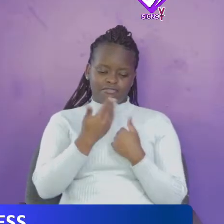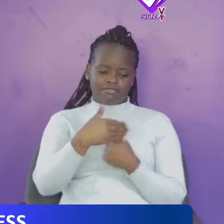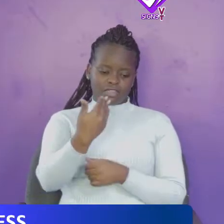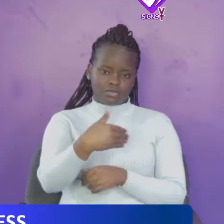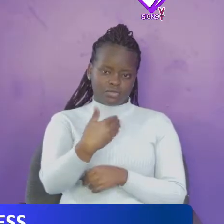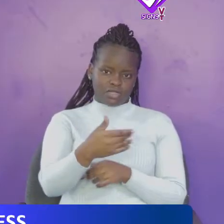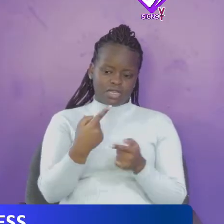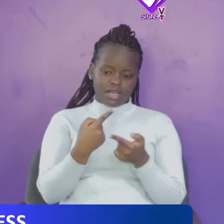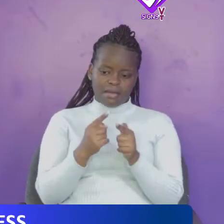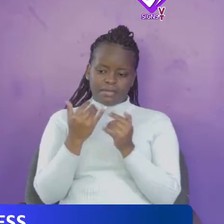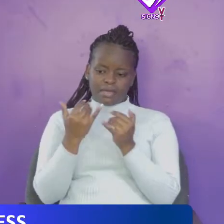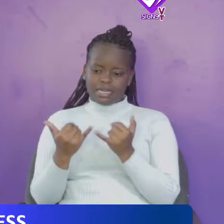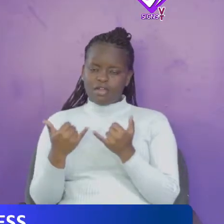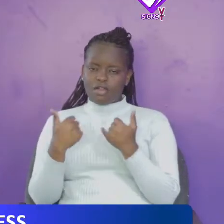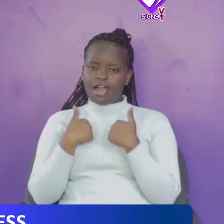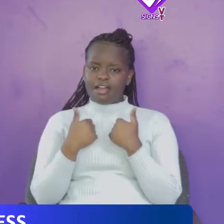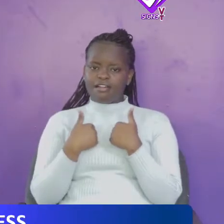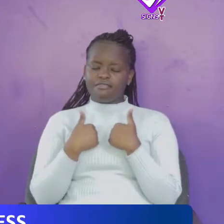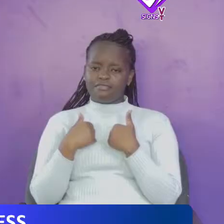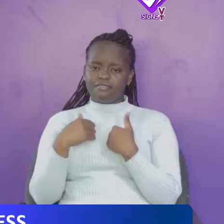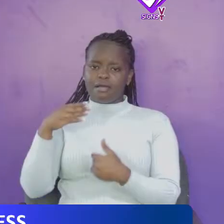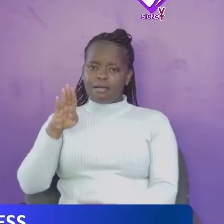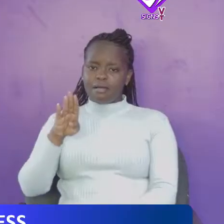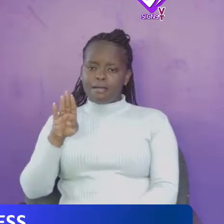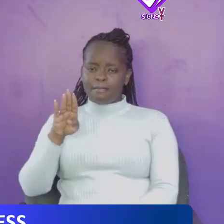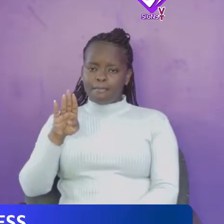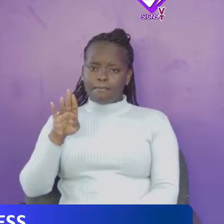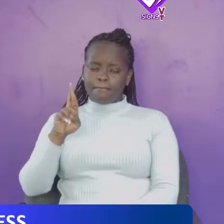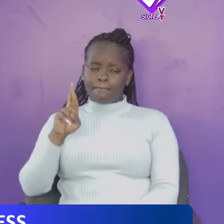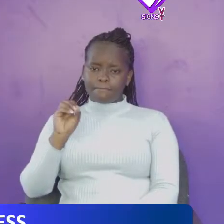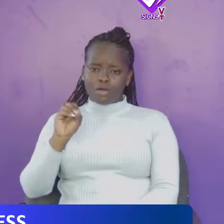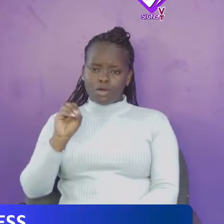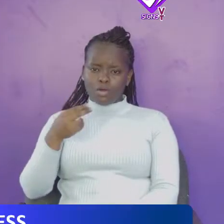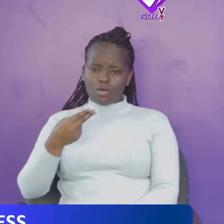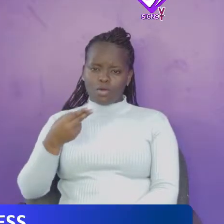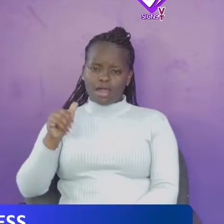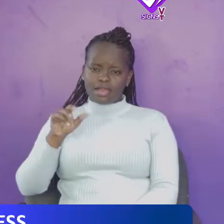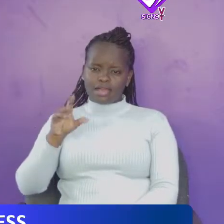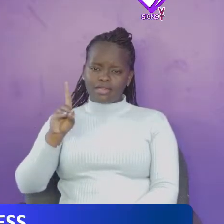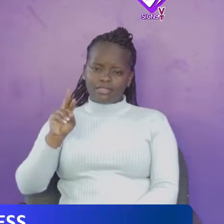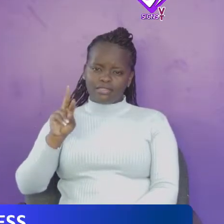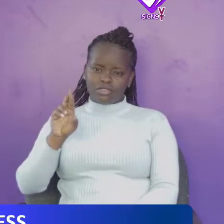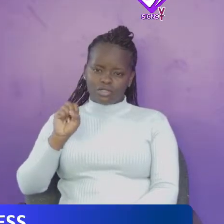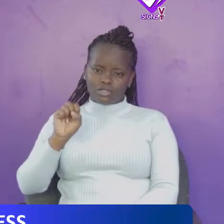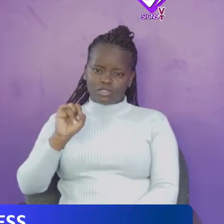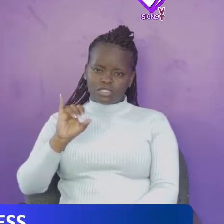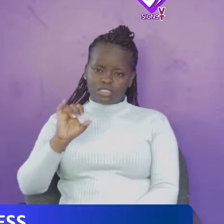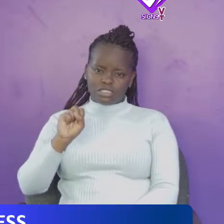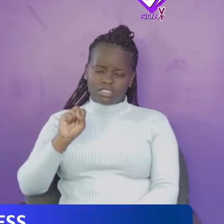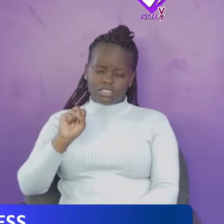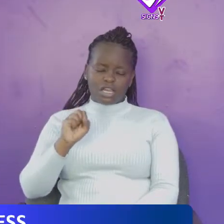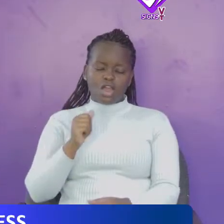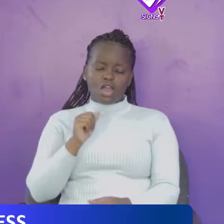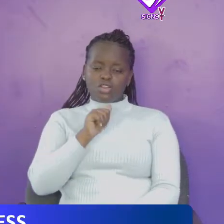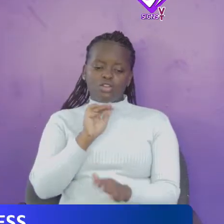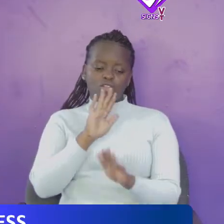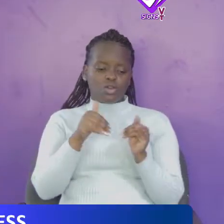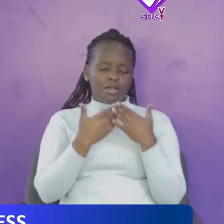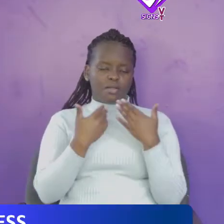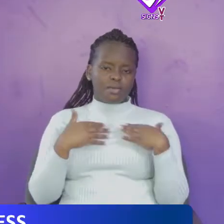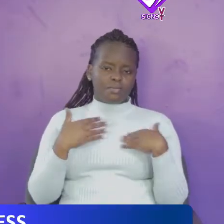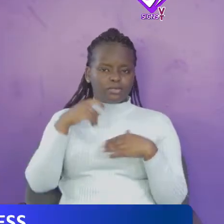then now you have bromhidrosis. You see now, no two people sweat exactly the same. Exactly the same. You have hyperhidrosis, now